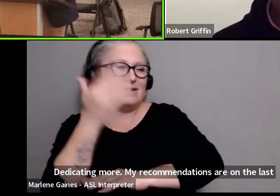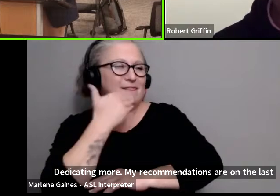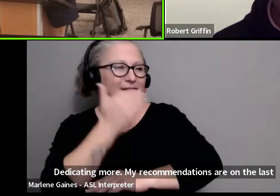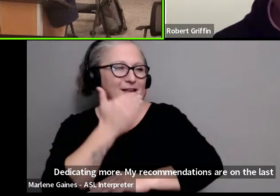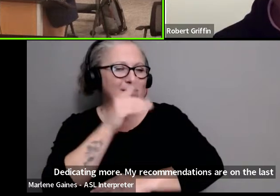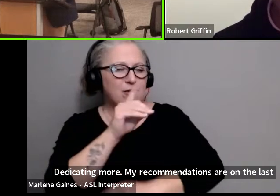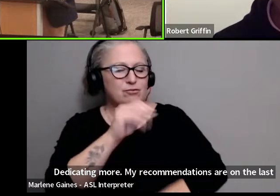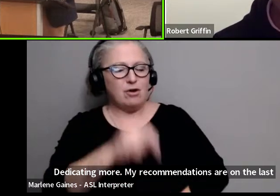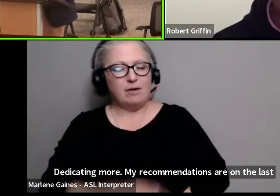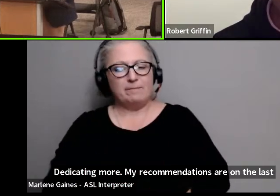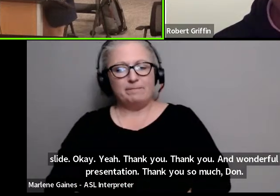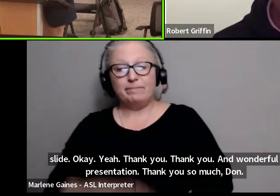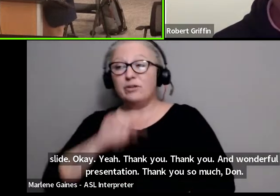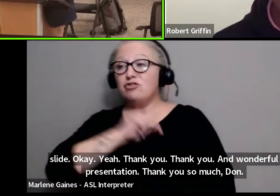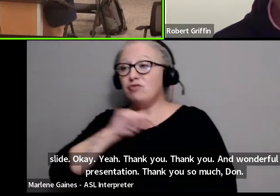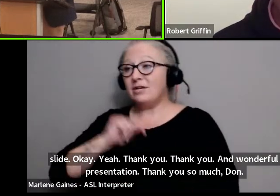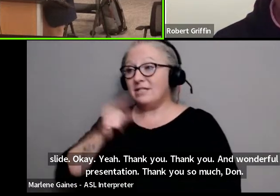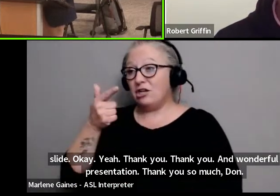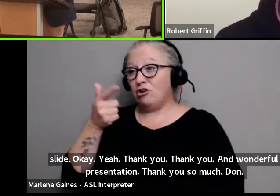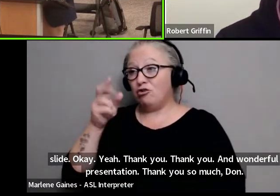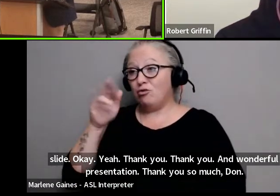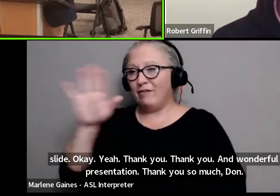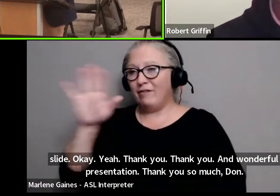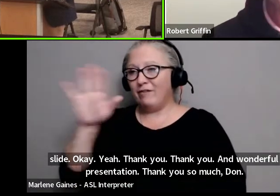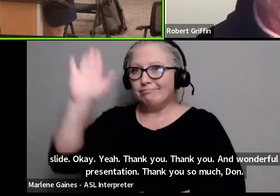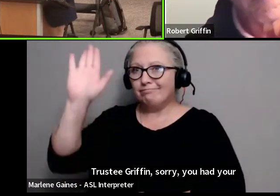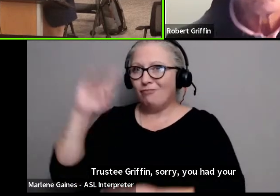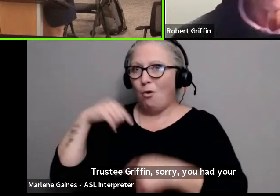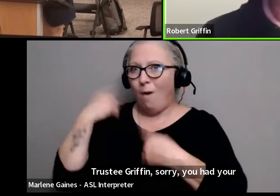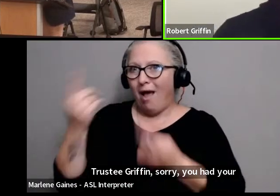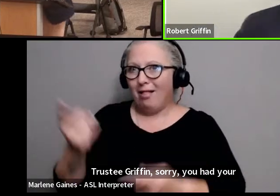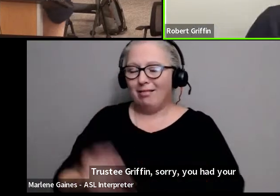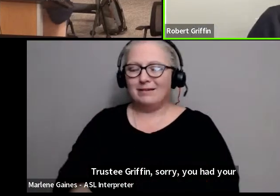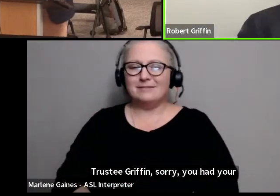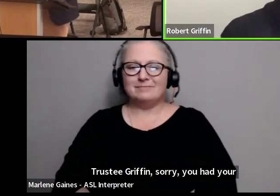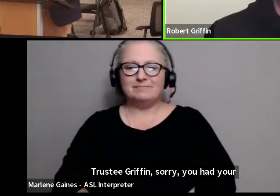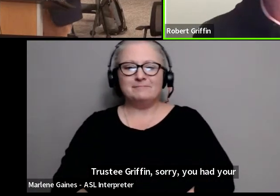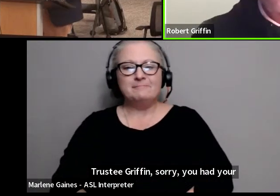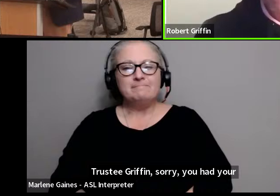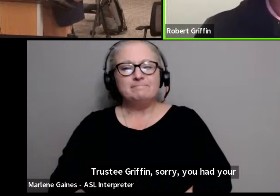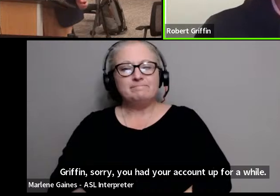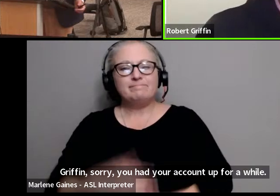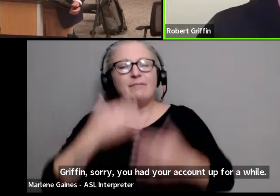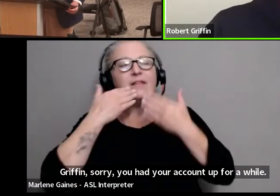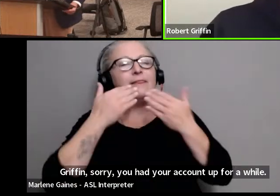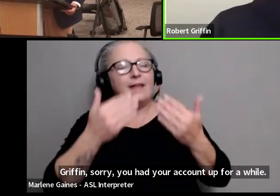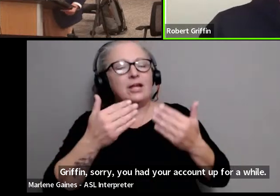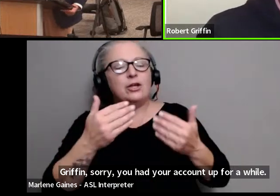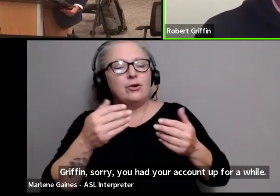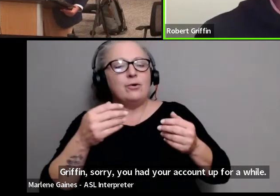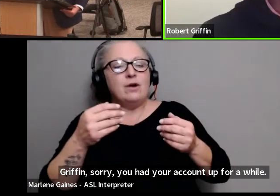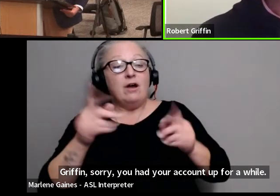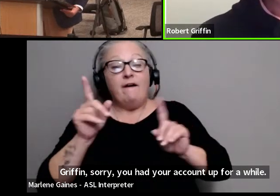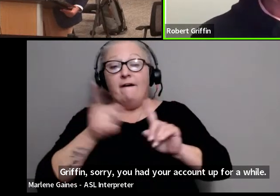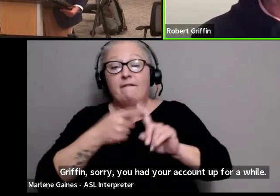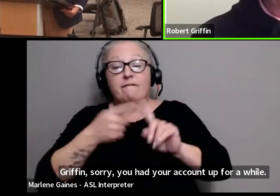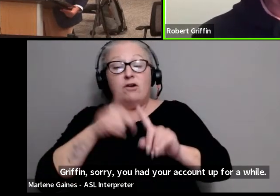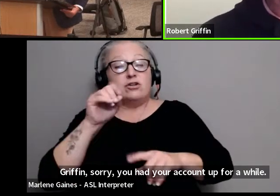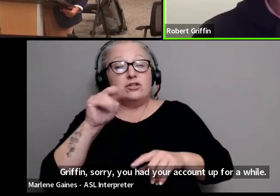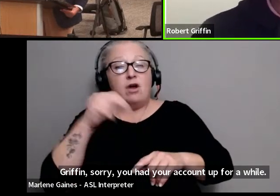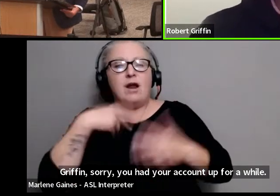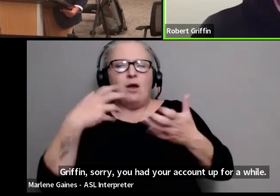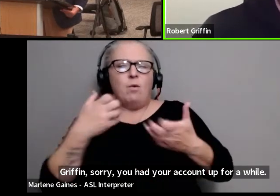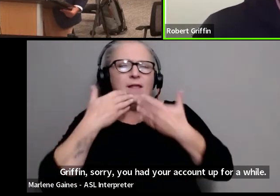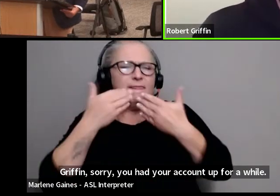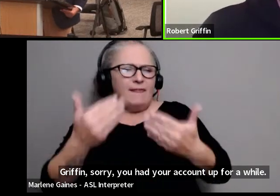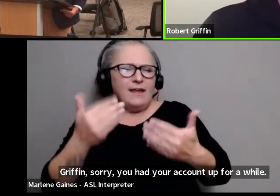Dawn. Trustee Griffin, sorry, you had your hand up for a while. Yeah, no, thank you. First, Don, I want to